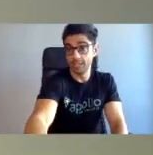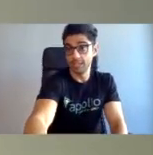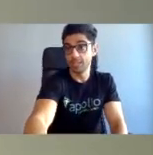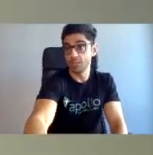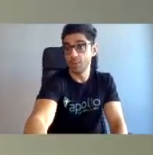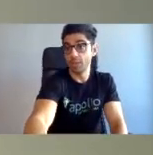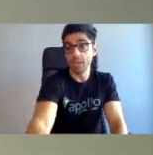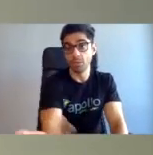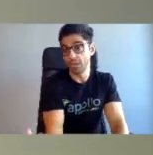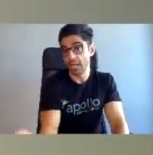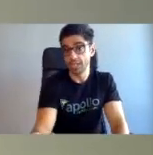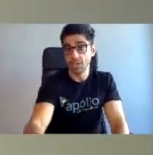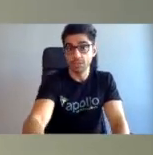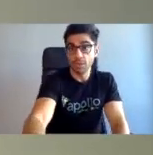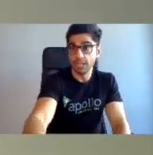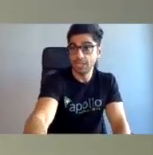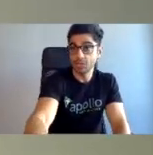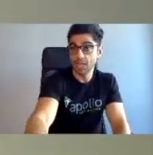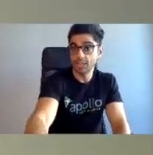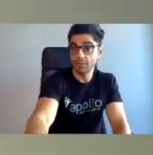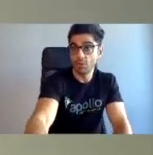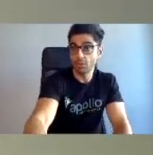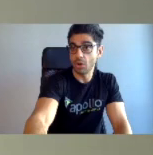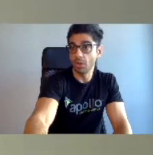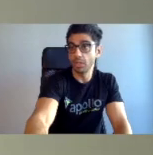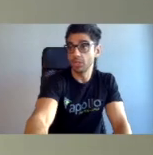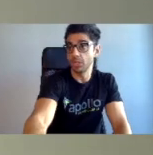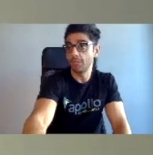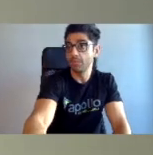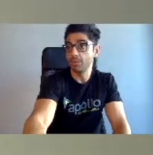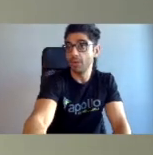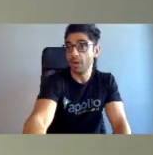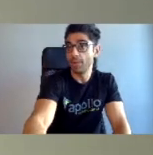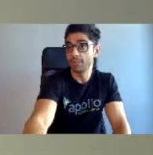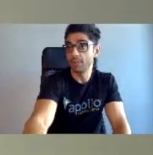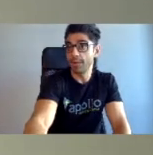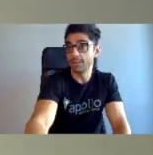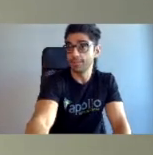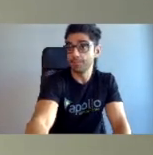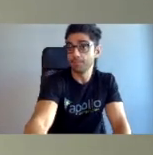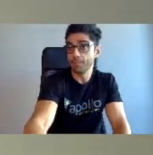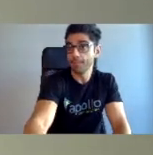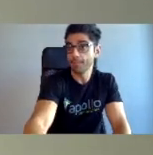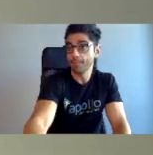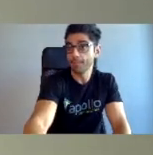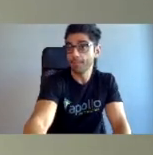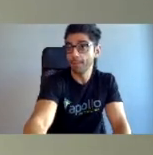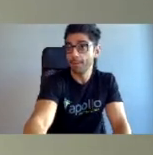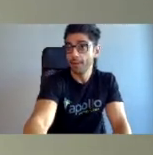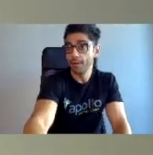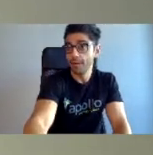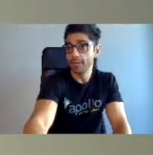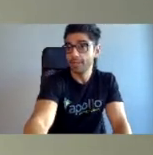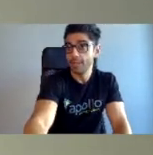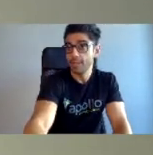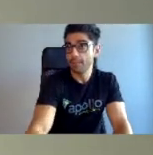the statistics for smoking. But really, guys, smoking takes your chances of almost all conditions up. So I'm not surprised.